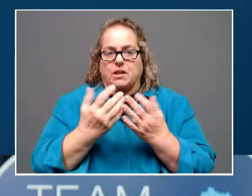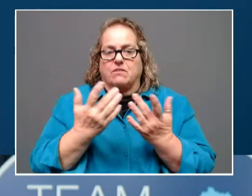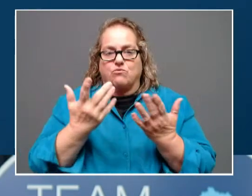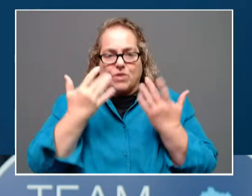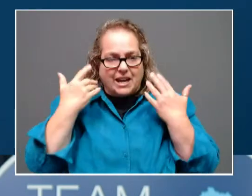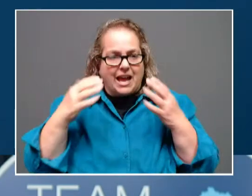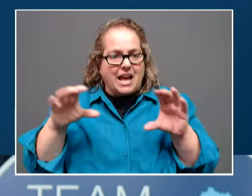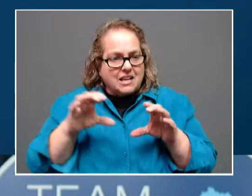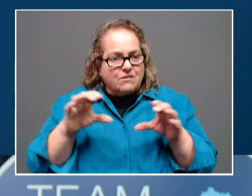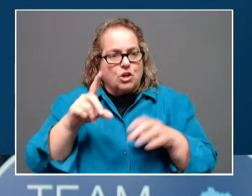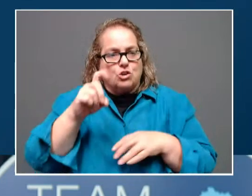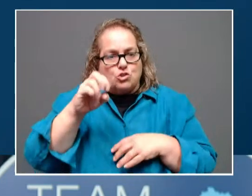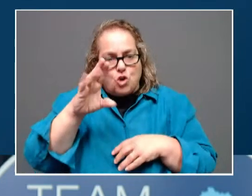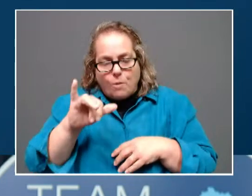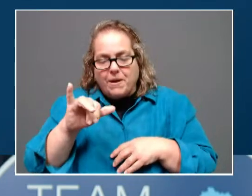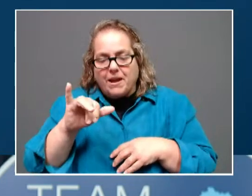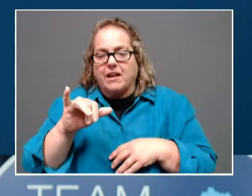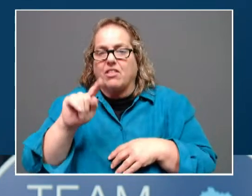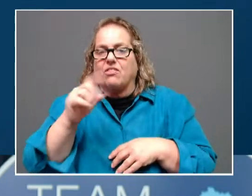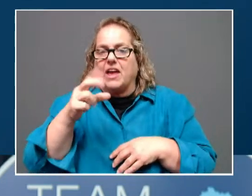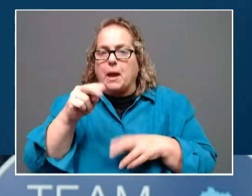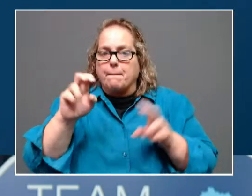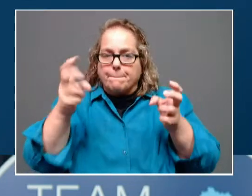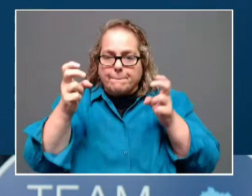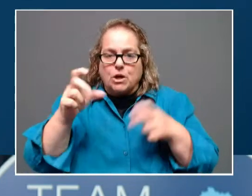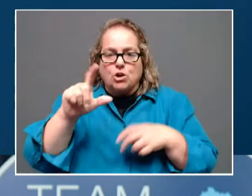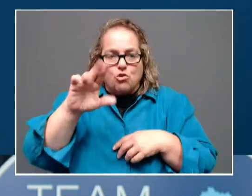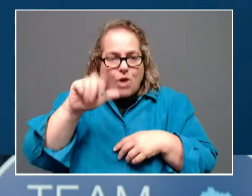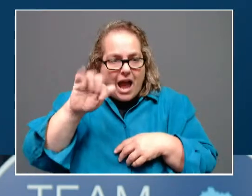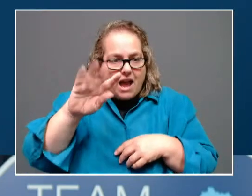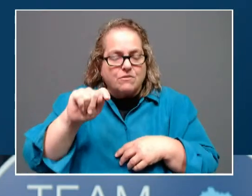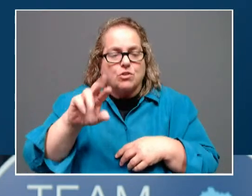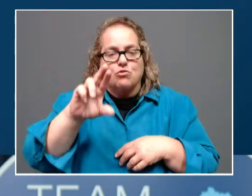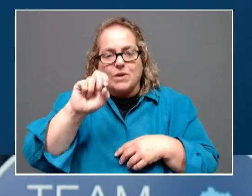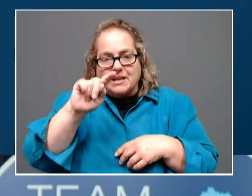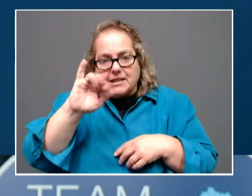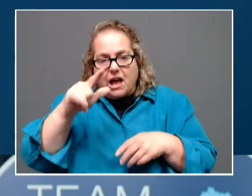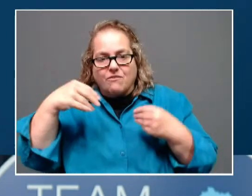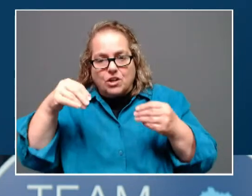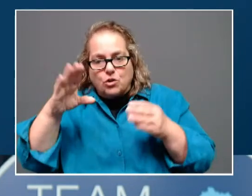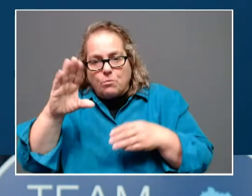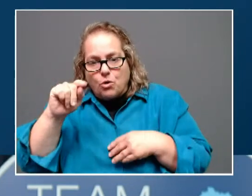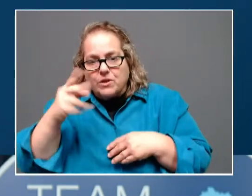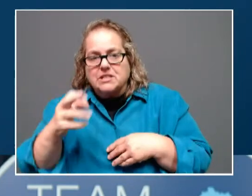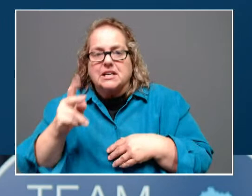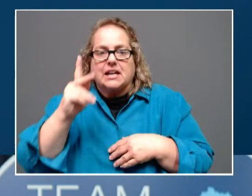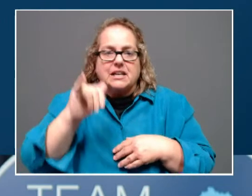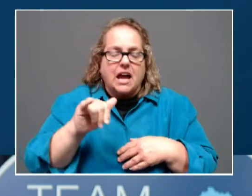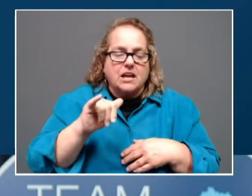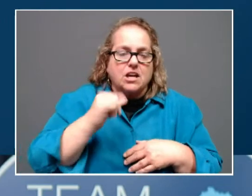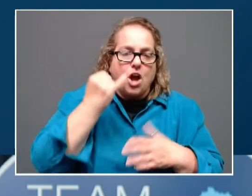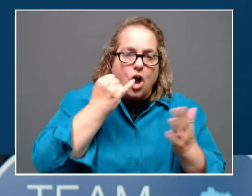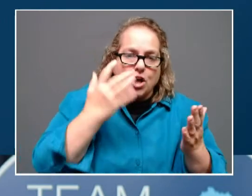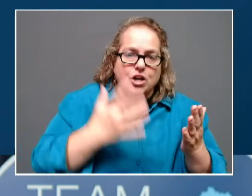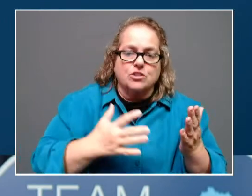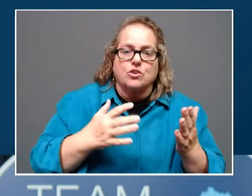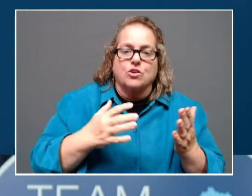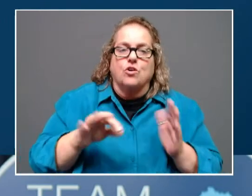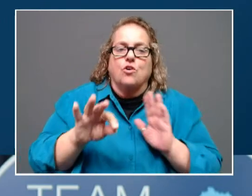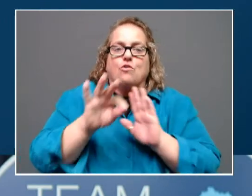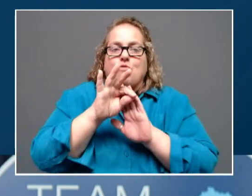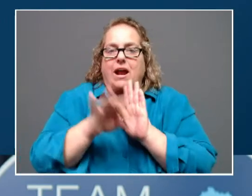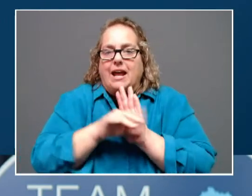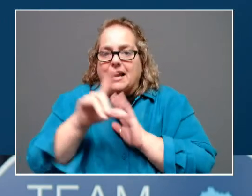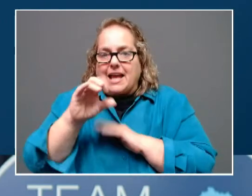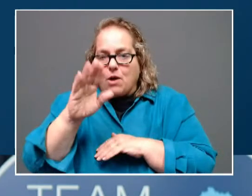Derby-themed crafts and games for kids, retail vendor booths featuring Kentucky artists, the Franklin County Farmers Market, food